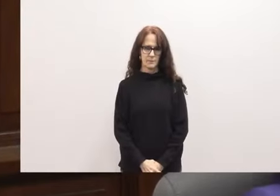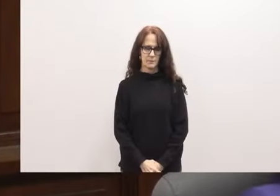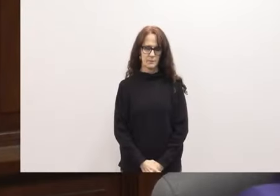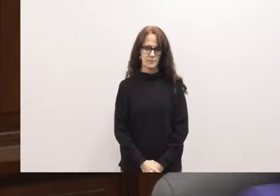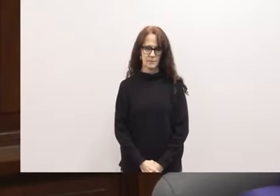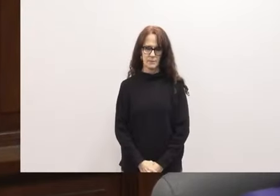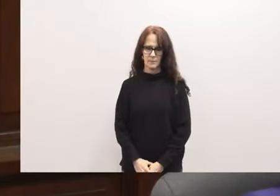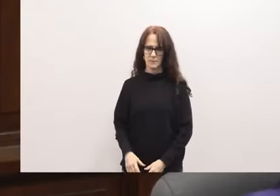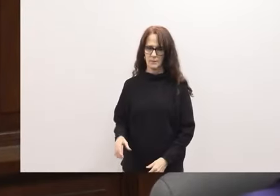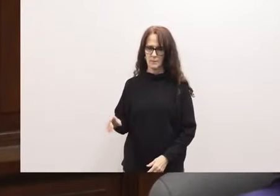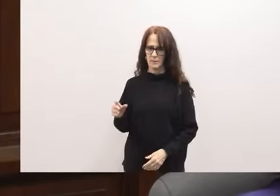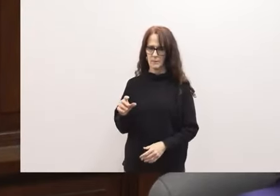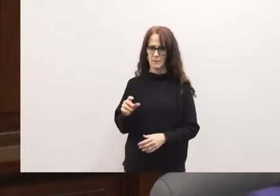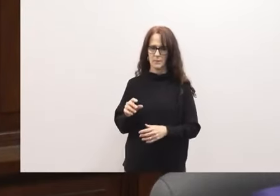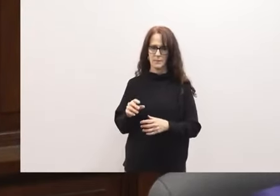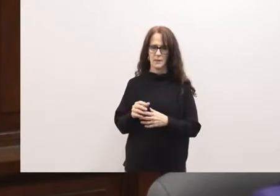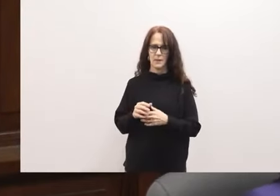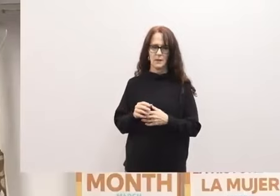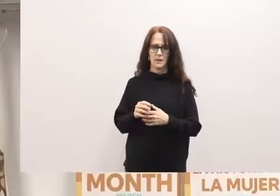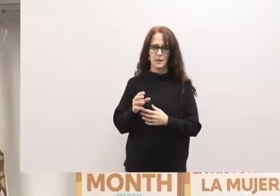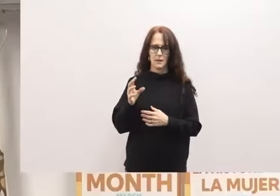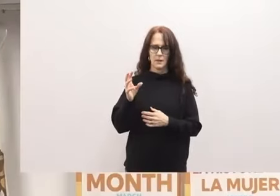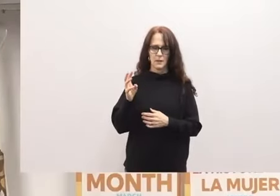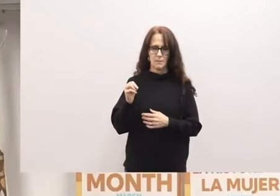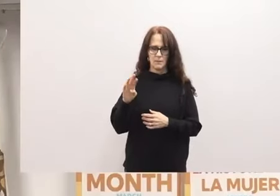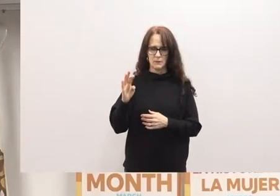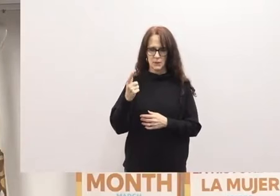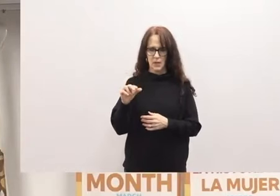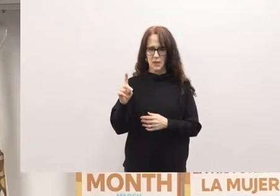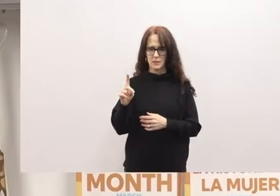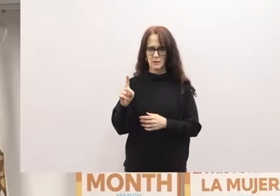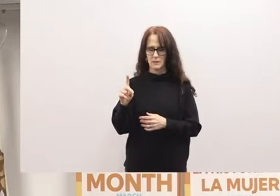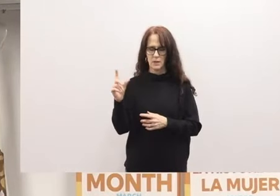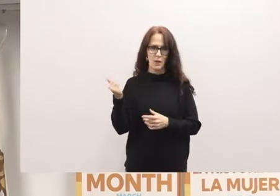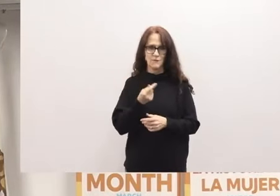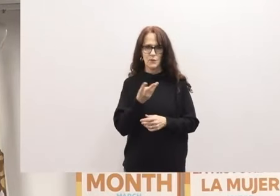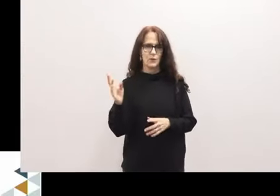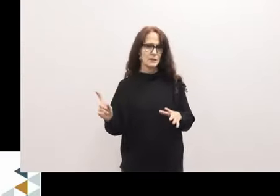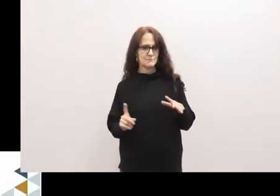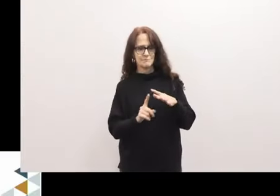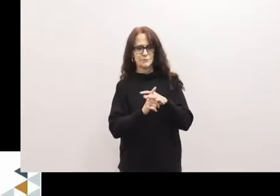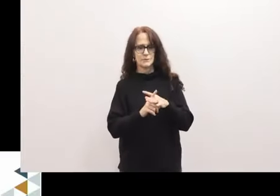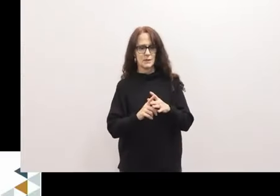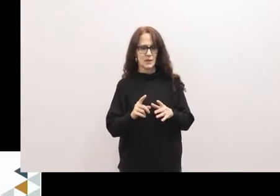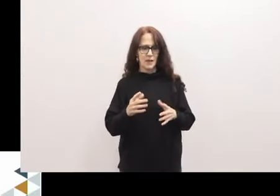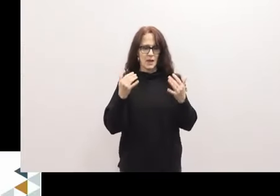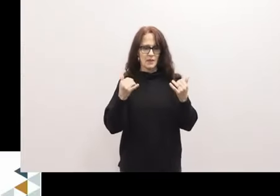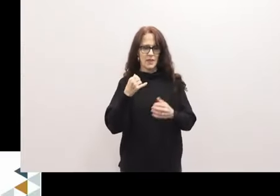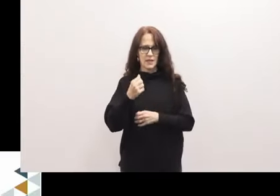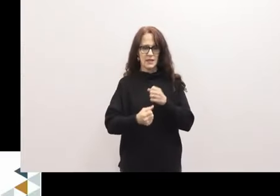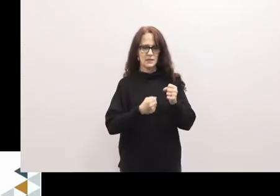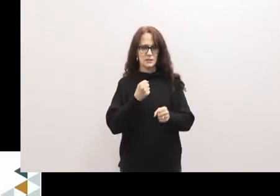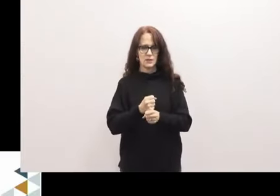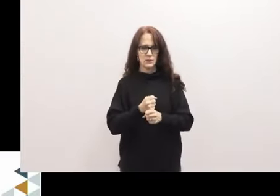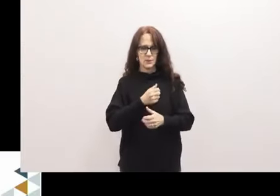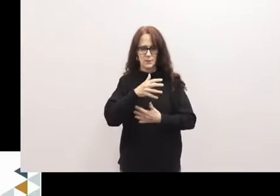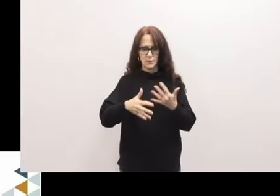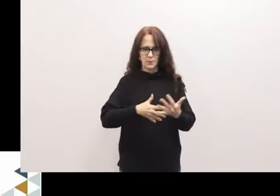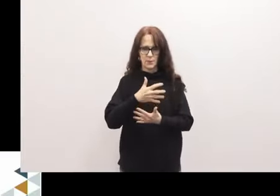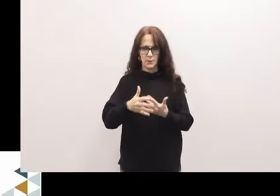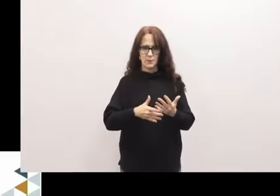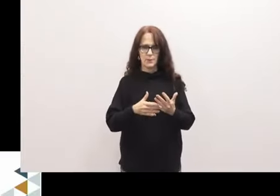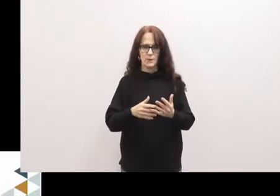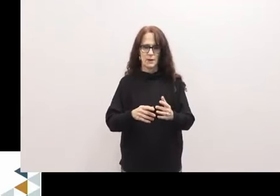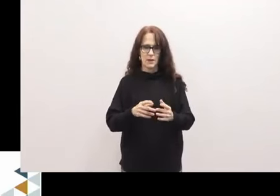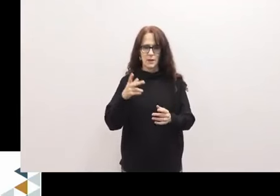Dr. Benitez, I appreciate your question. A couple things just right off the bat that comes to mind is this year our teachers are engaged in professional